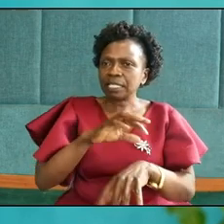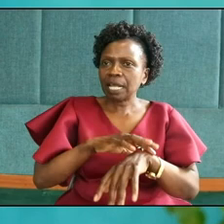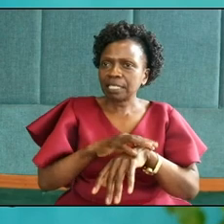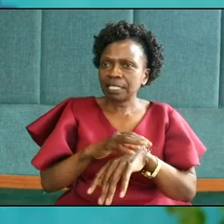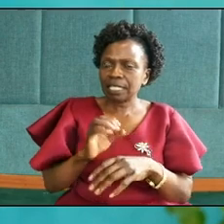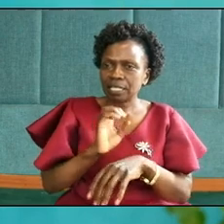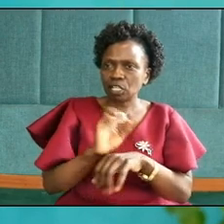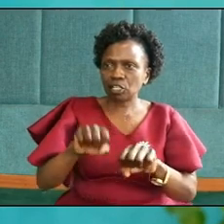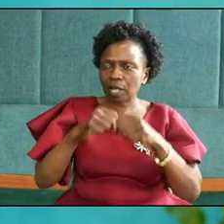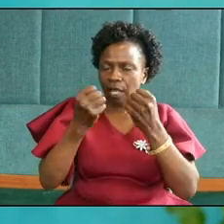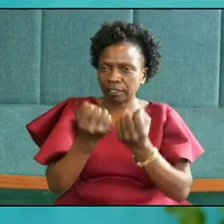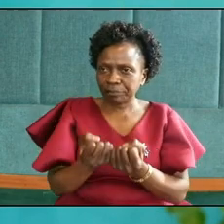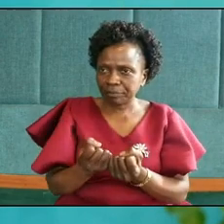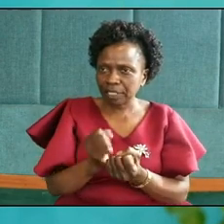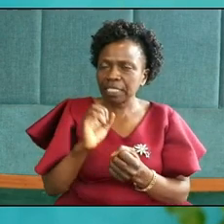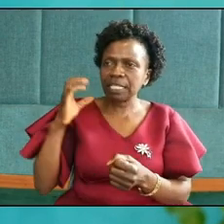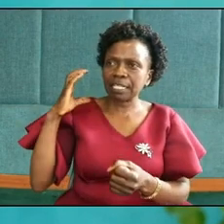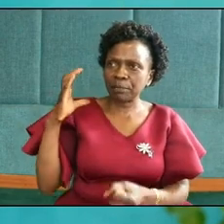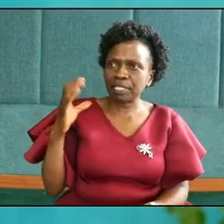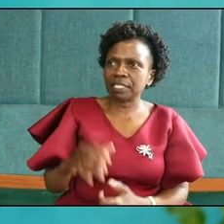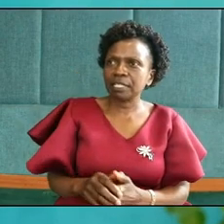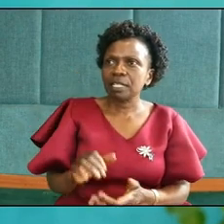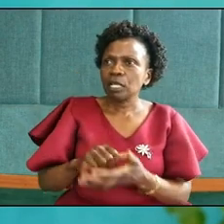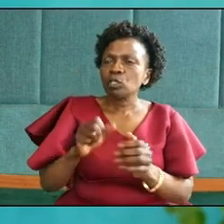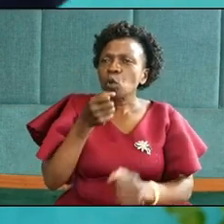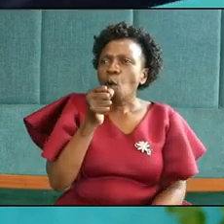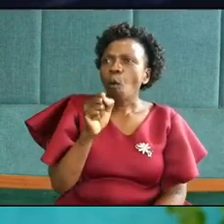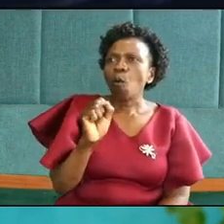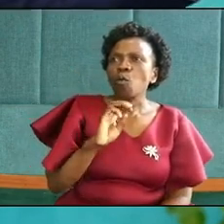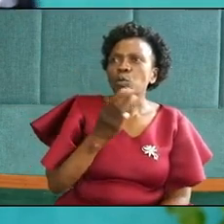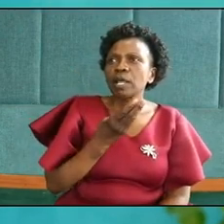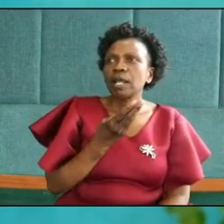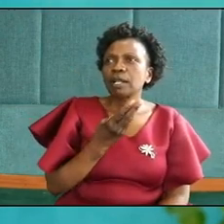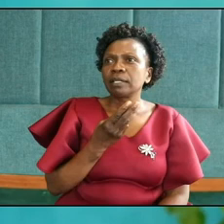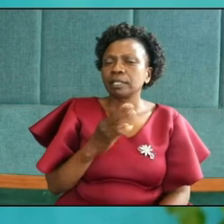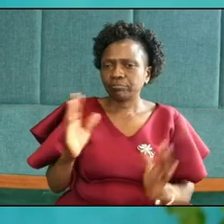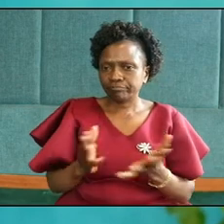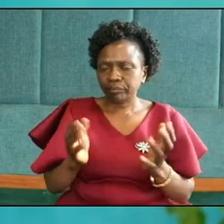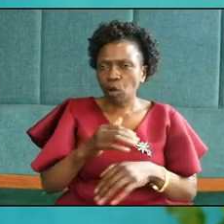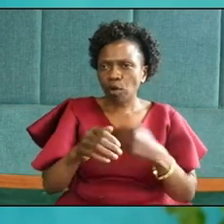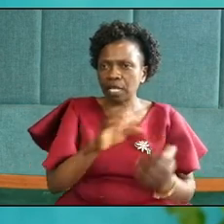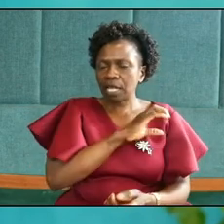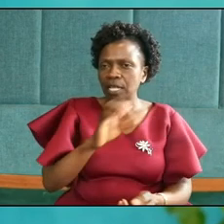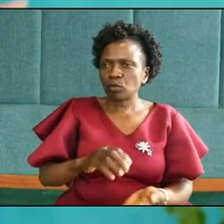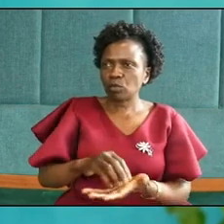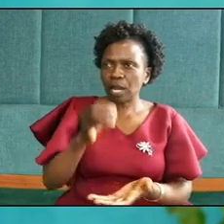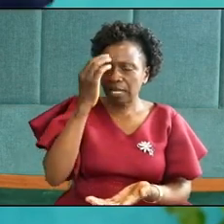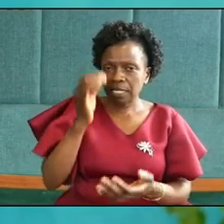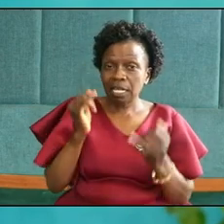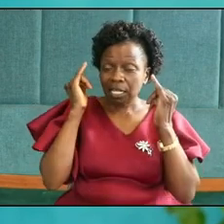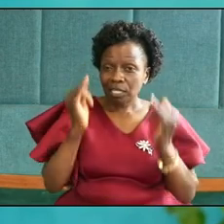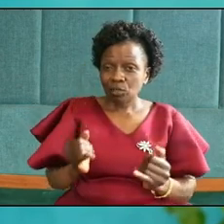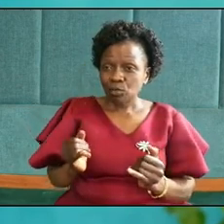the challenges of society, it is chaplaincy. And so we are urging all Christians to learn a new technique